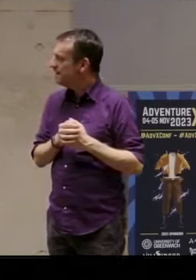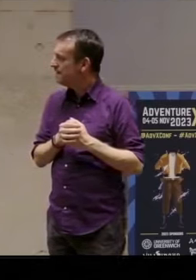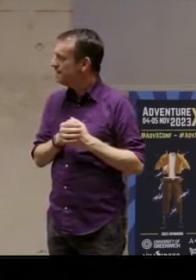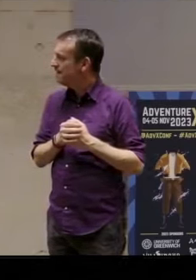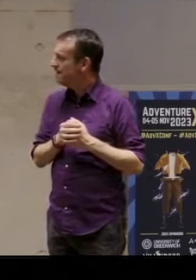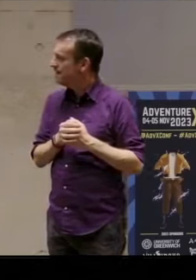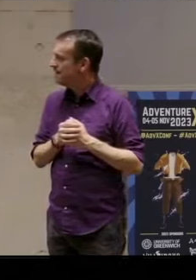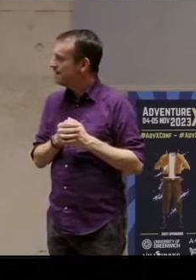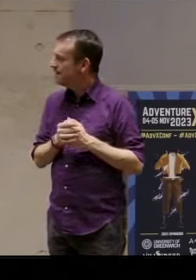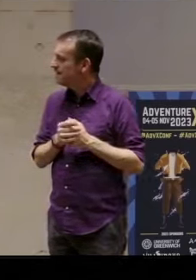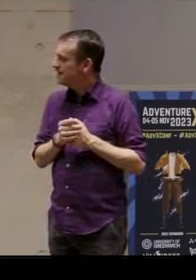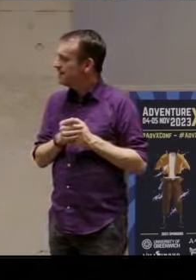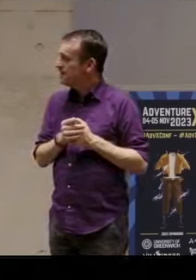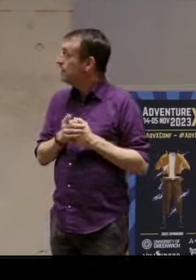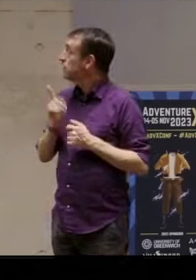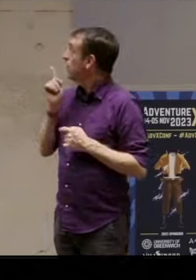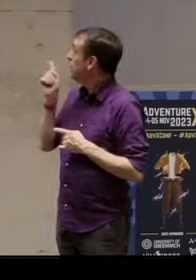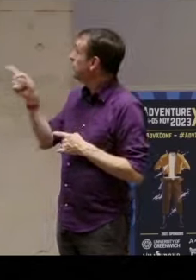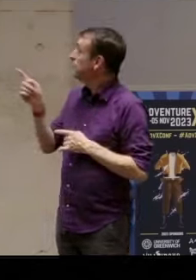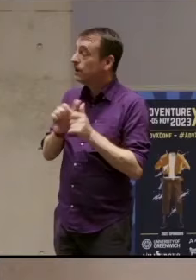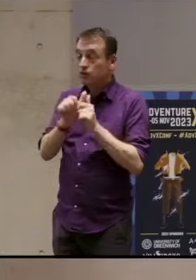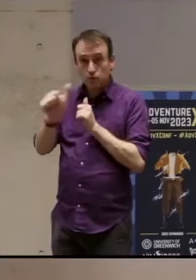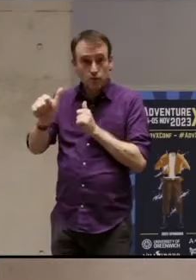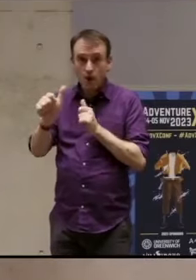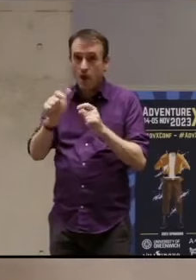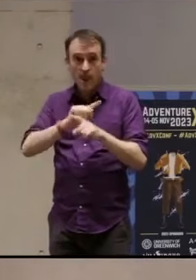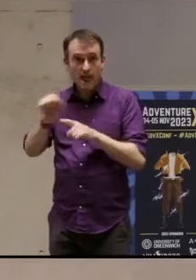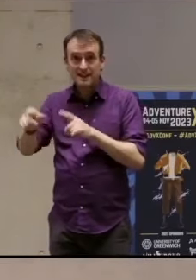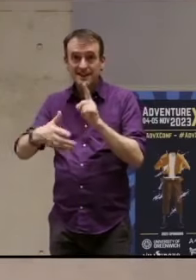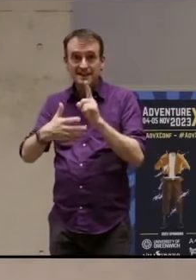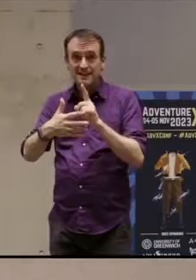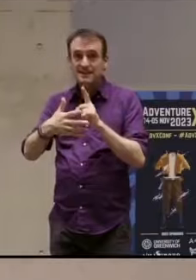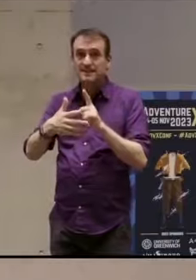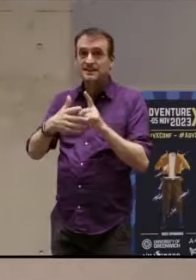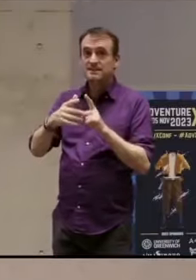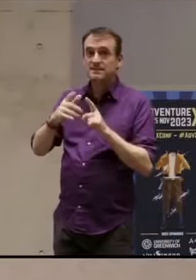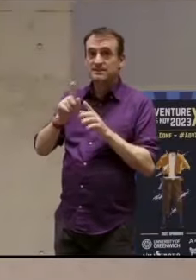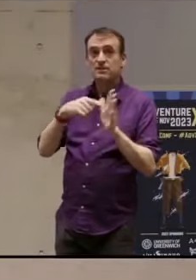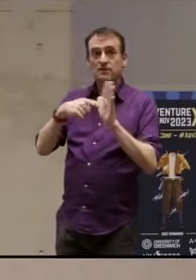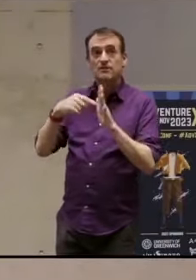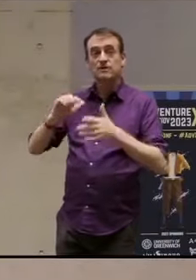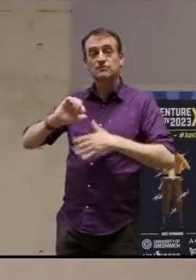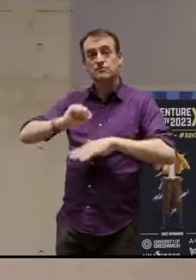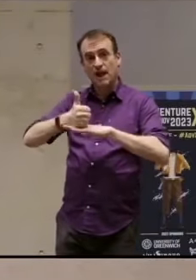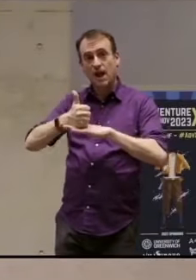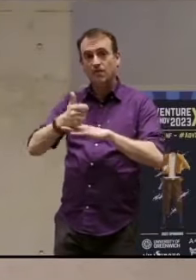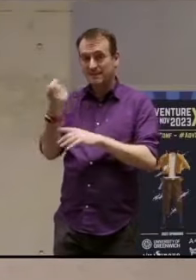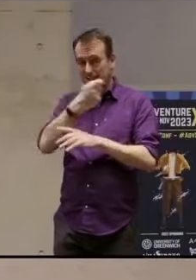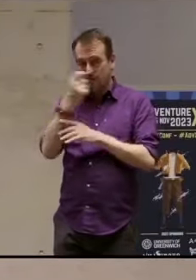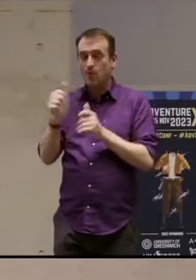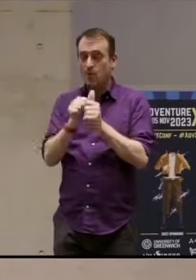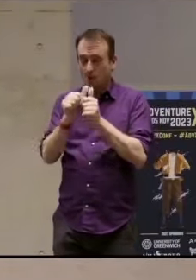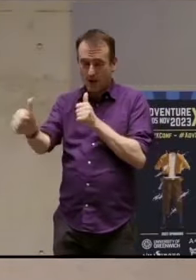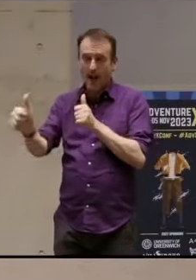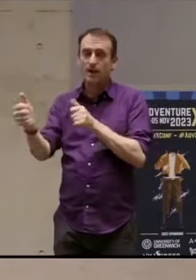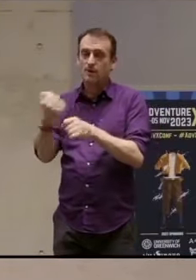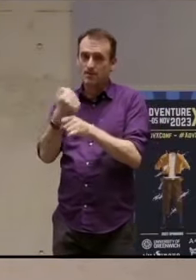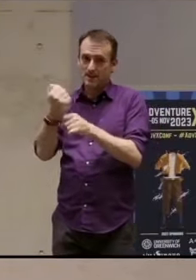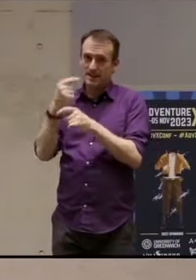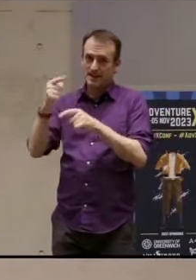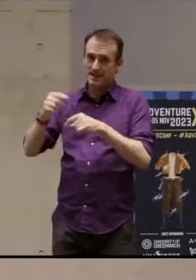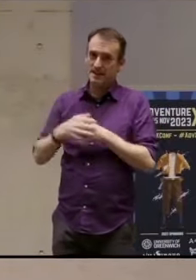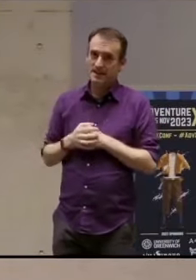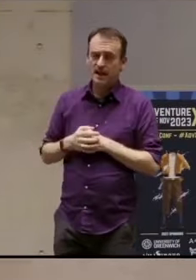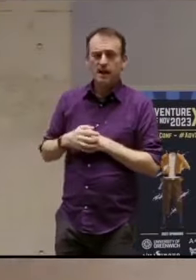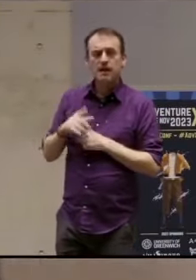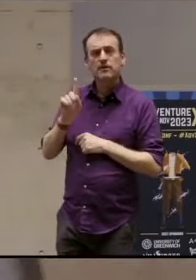most successful game studios in Czechia. He was a hardworking artist and Dragon history, this game was